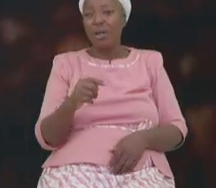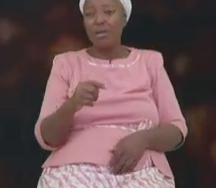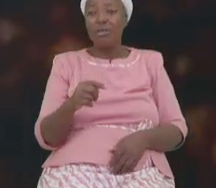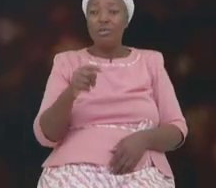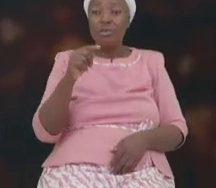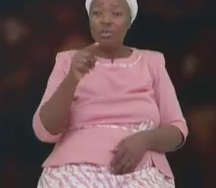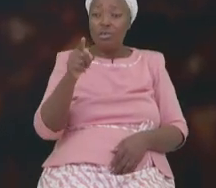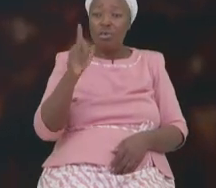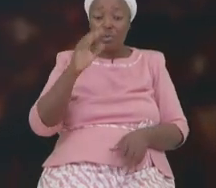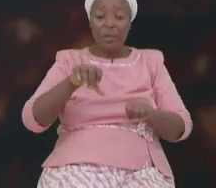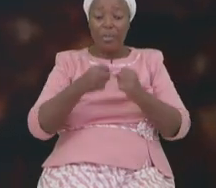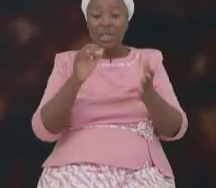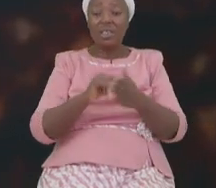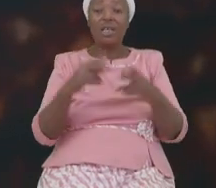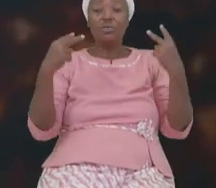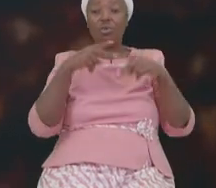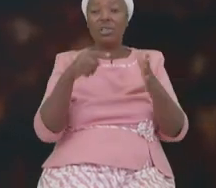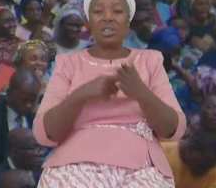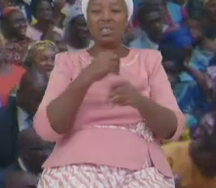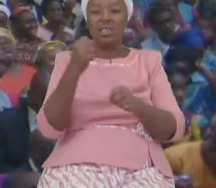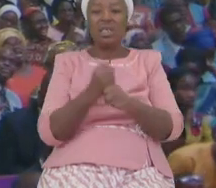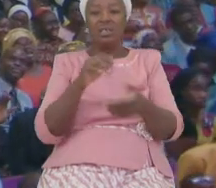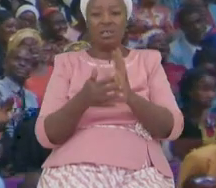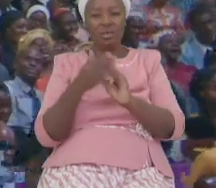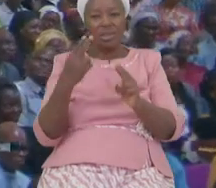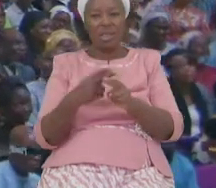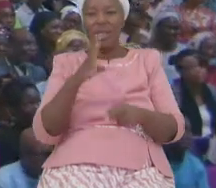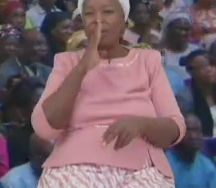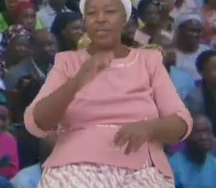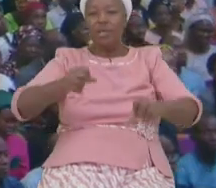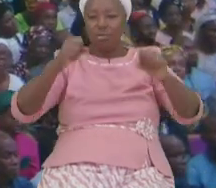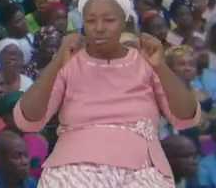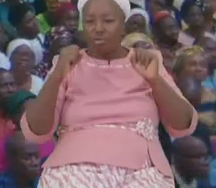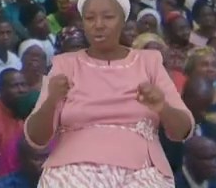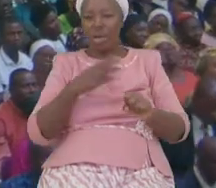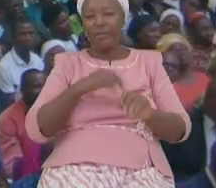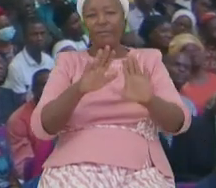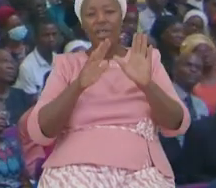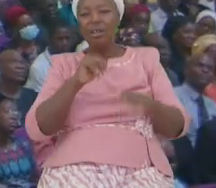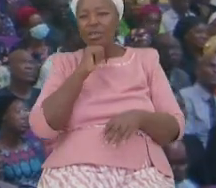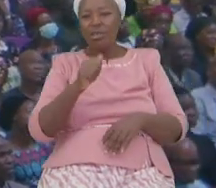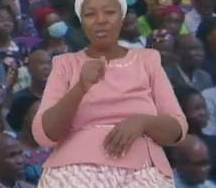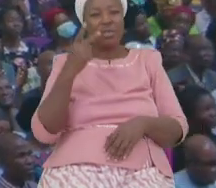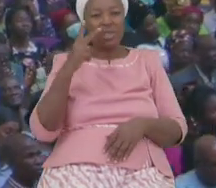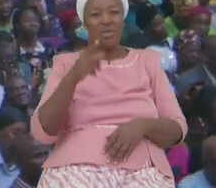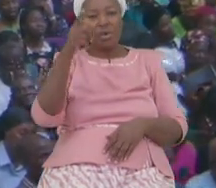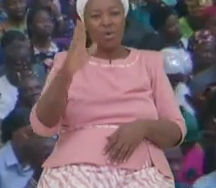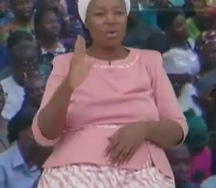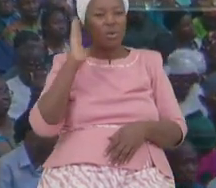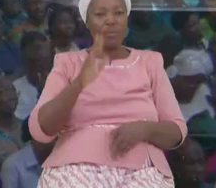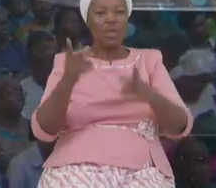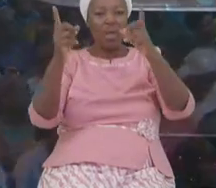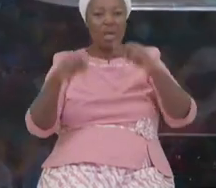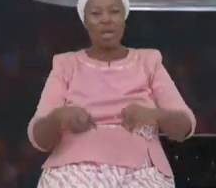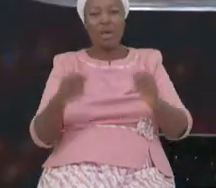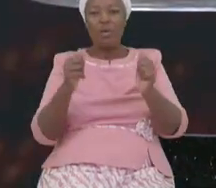that yoke this year. Be strong, fear not. Behold, your God will come